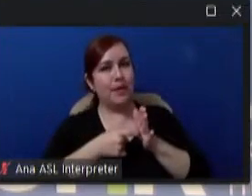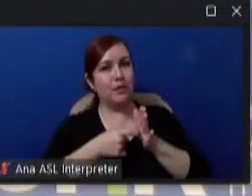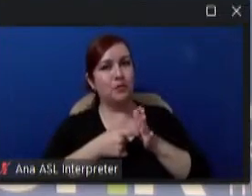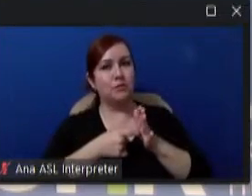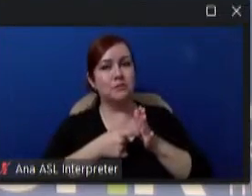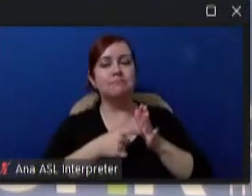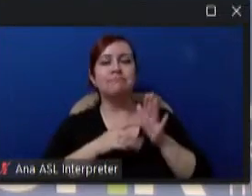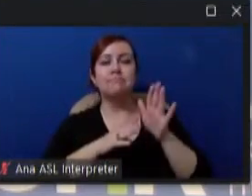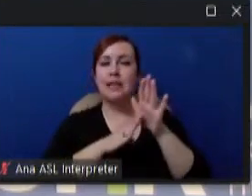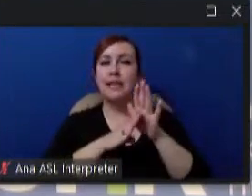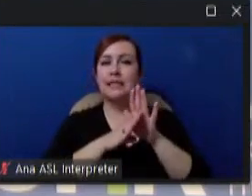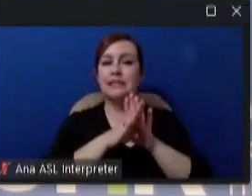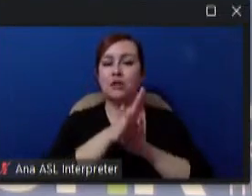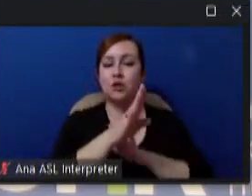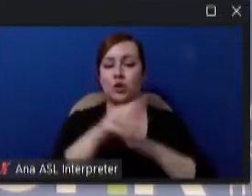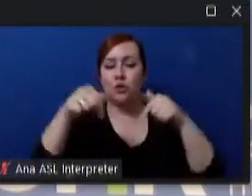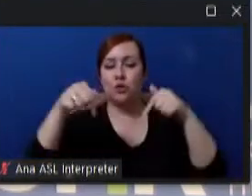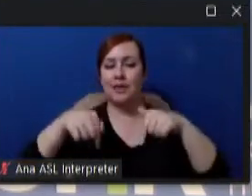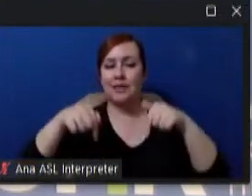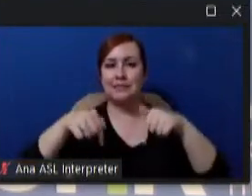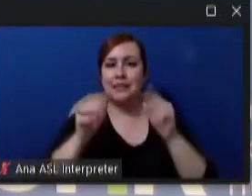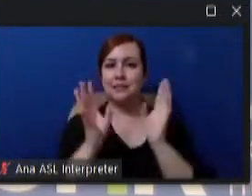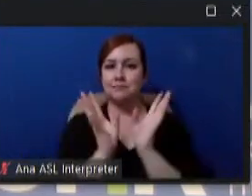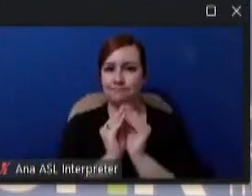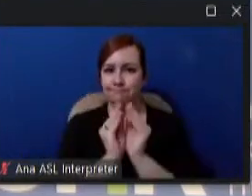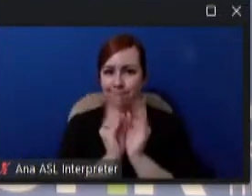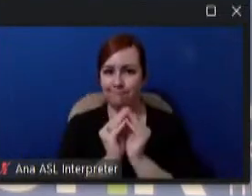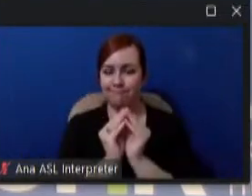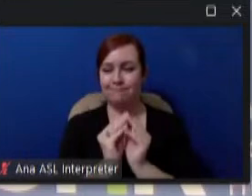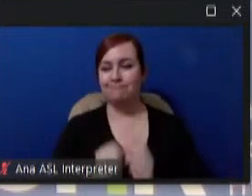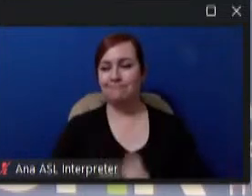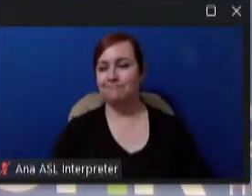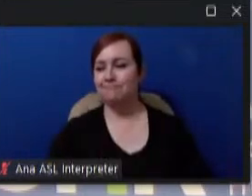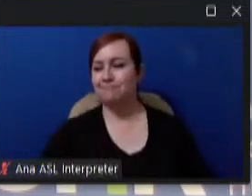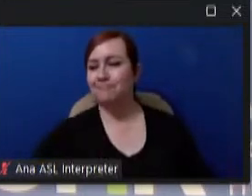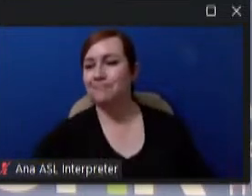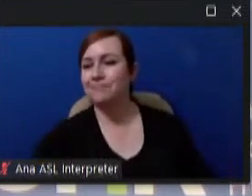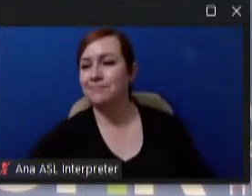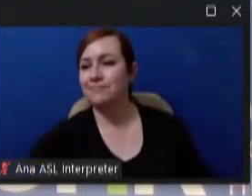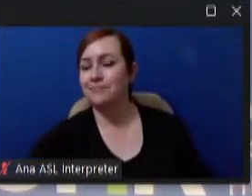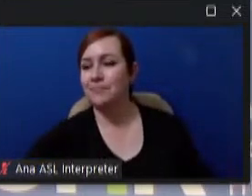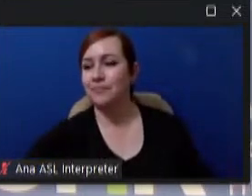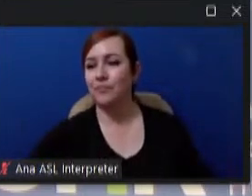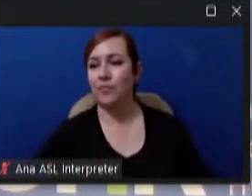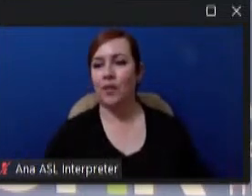just the minimum requirements for these hearings.